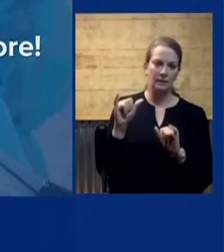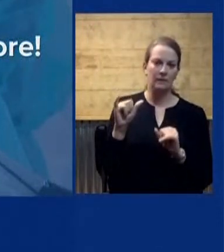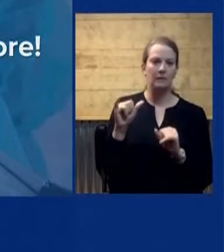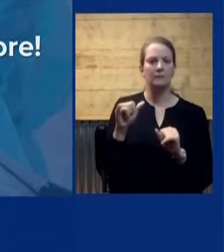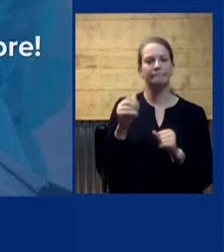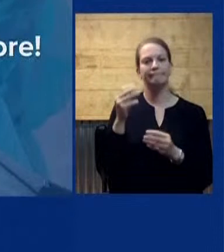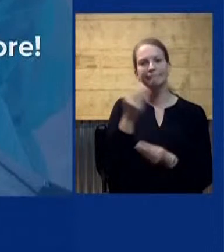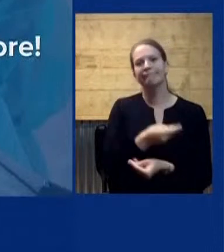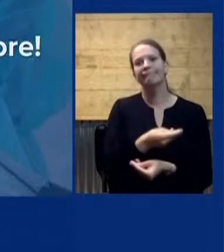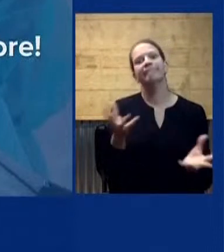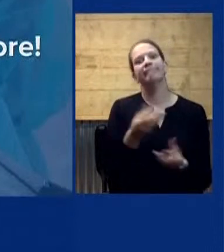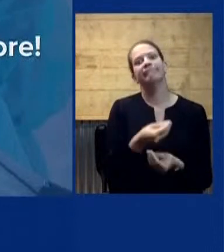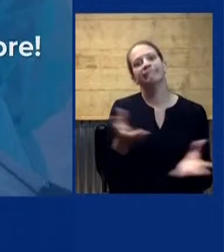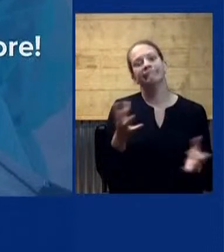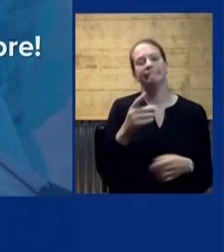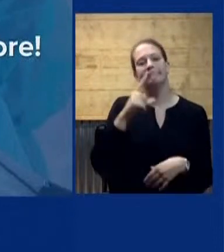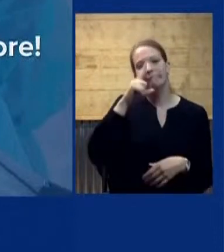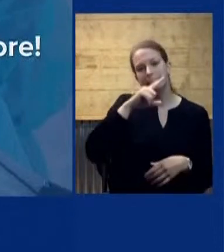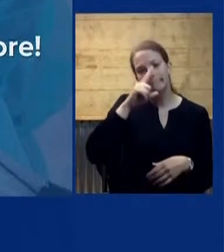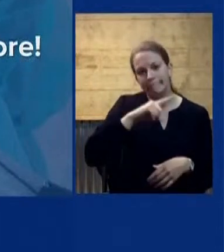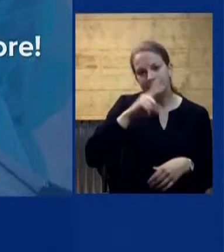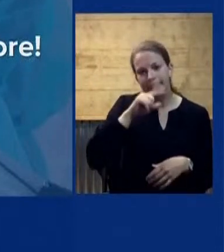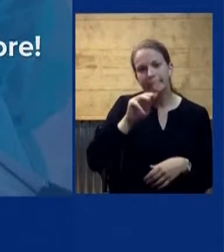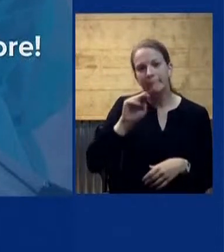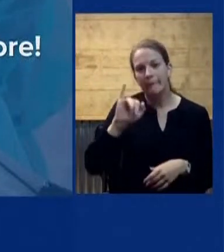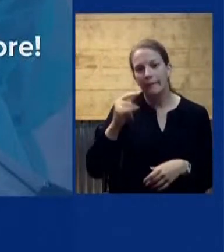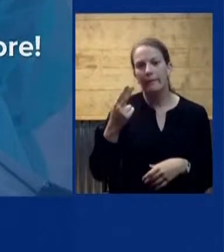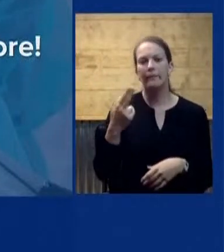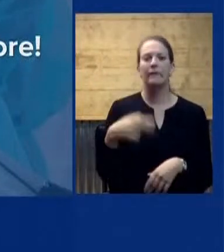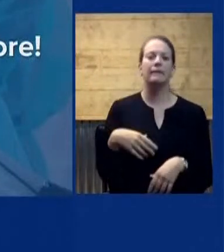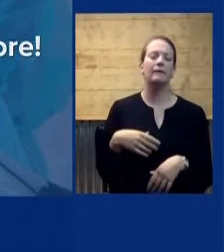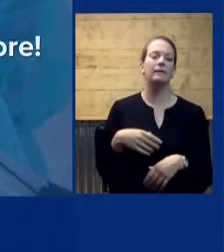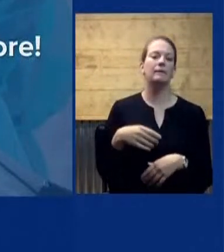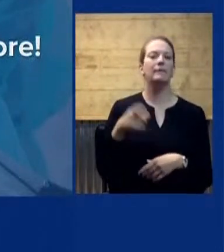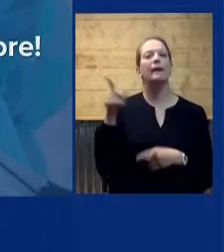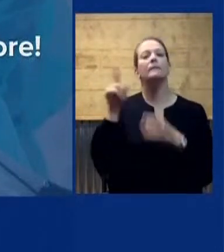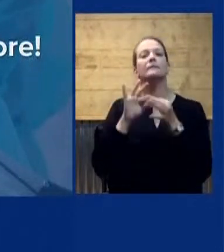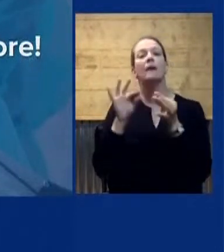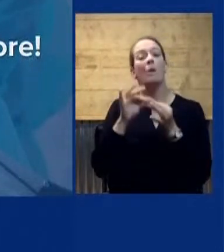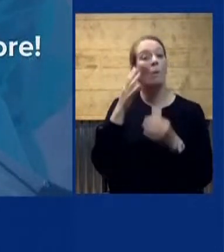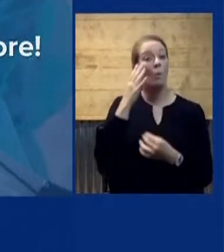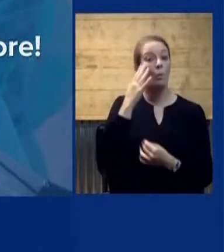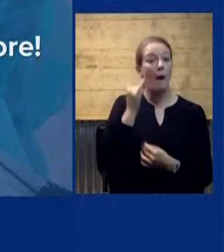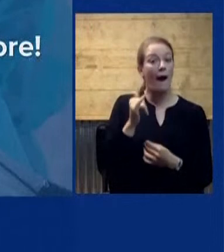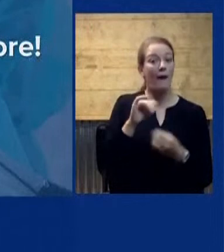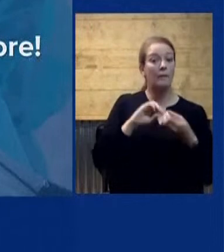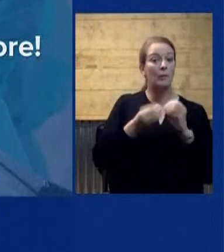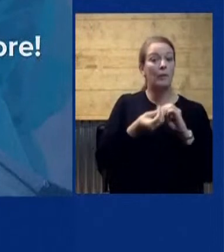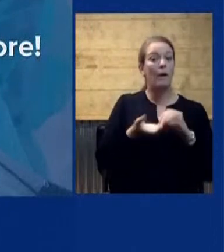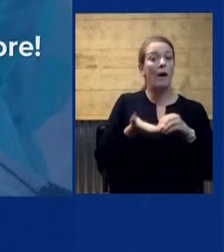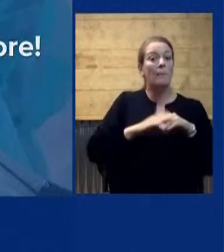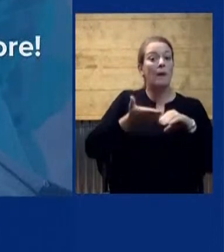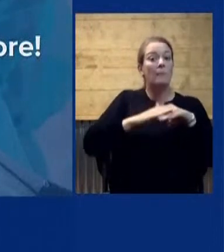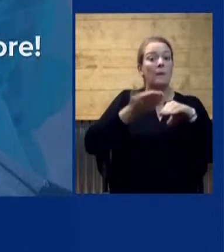perpetuating myths, and the federal government says, well, the cases are going up because we are testing more.